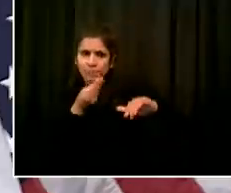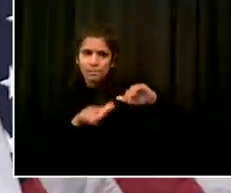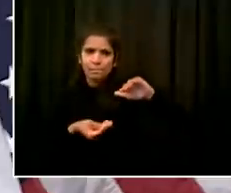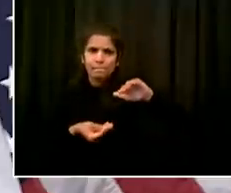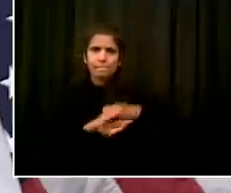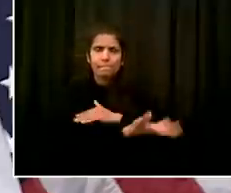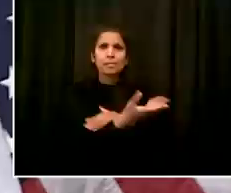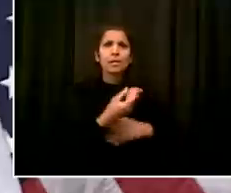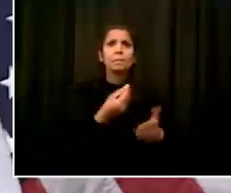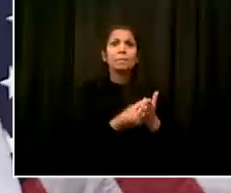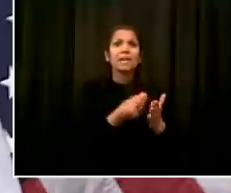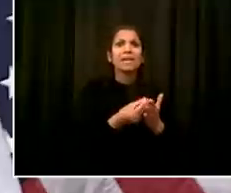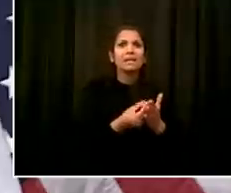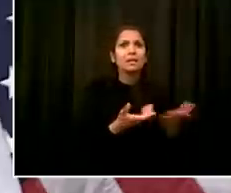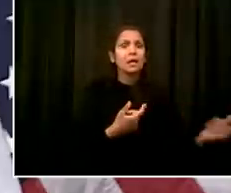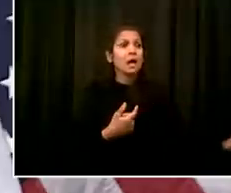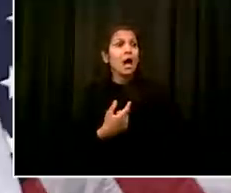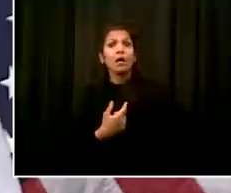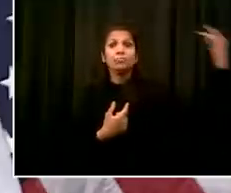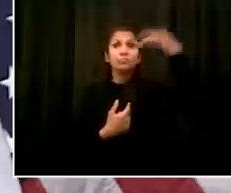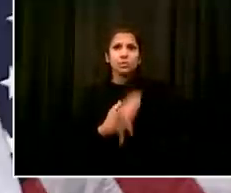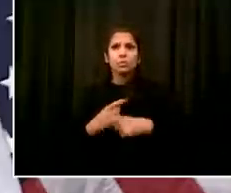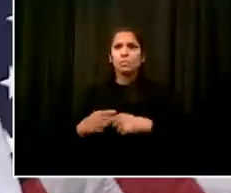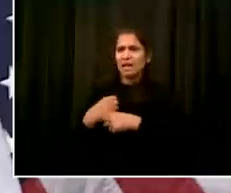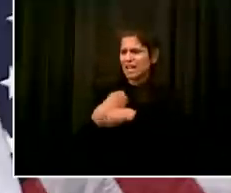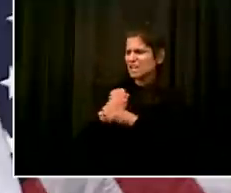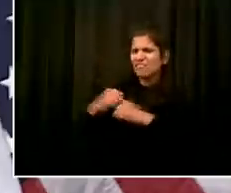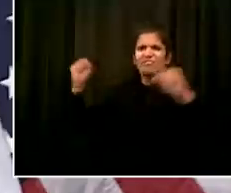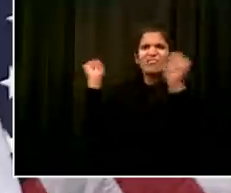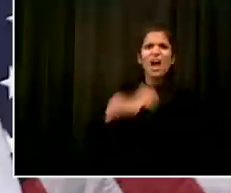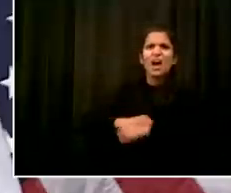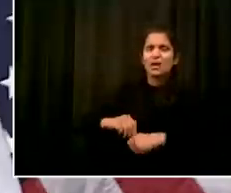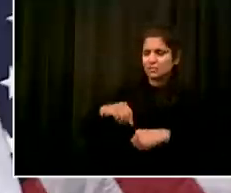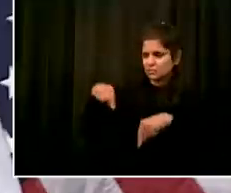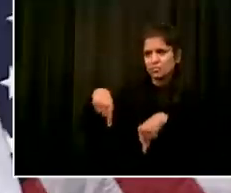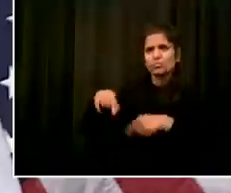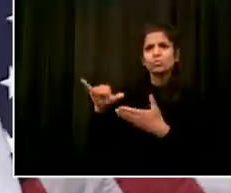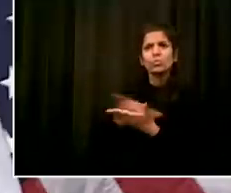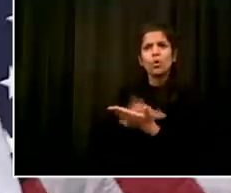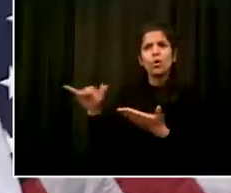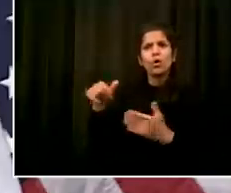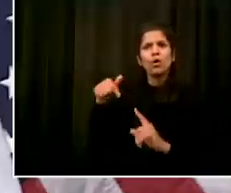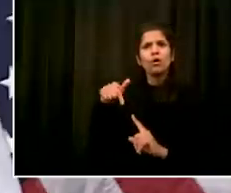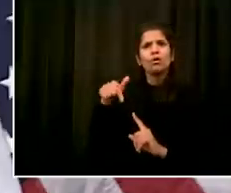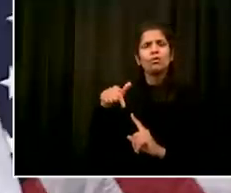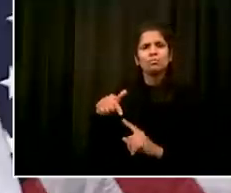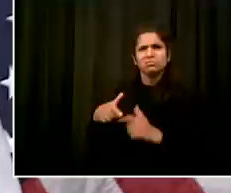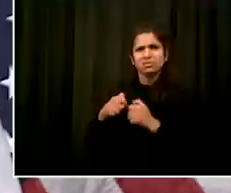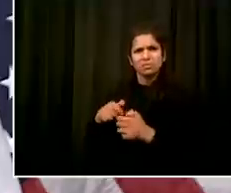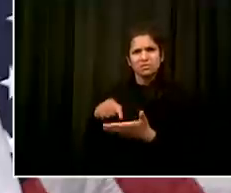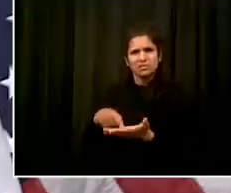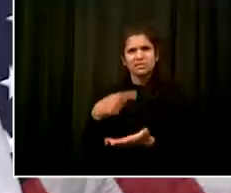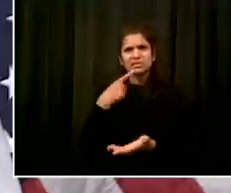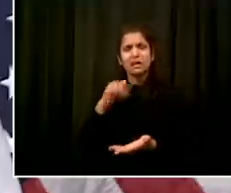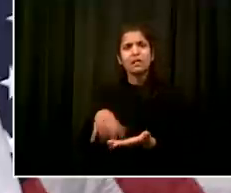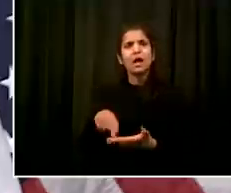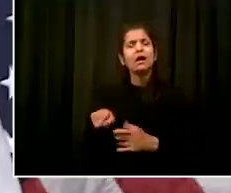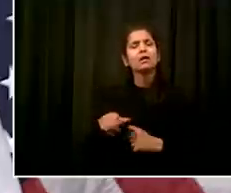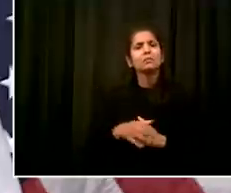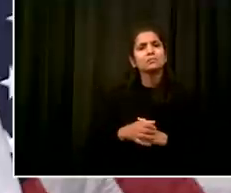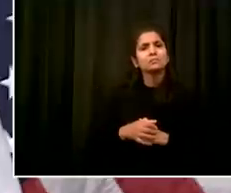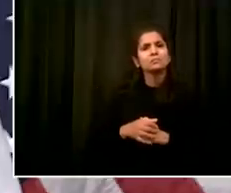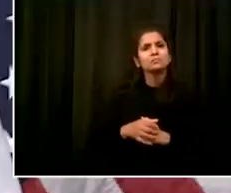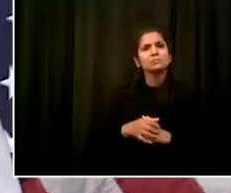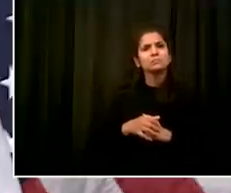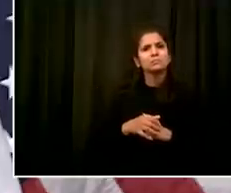would like some facts and evidence to support this assertion, which is a